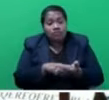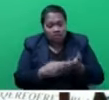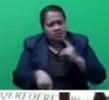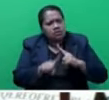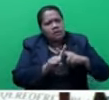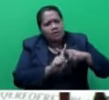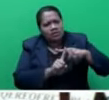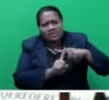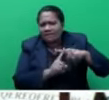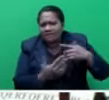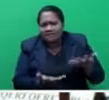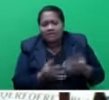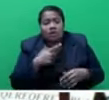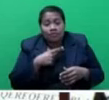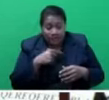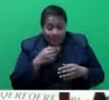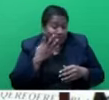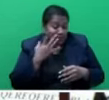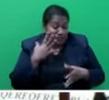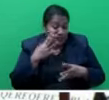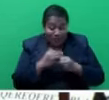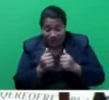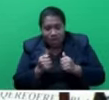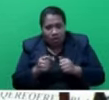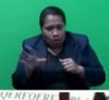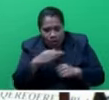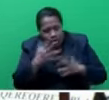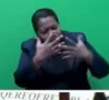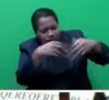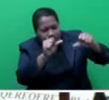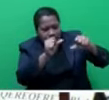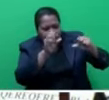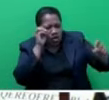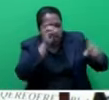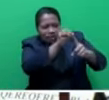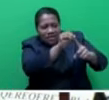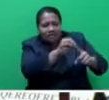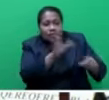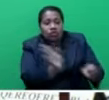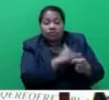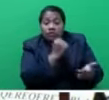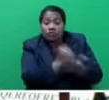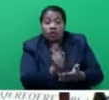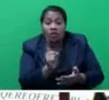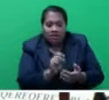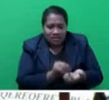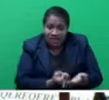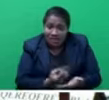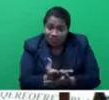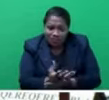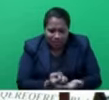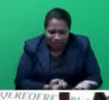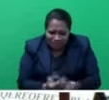that in the end we all achieve the objective of making sure that the expenditure is efficient and effective.